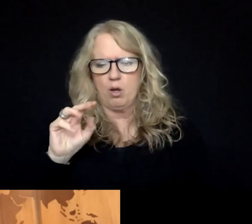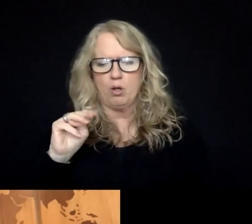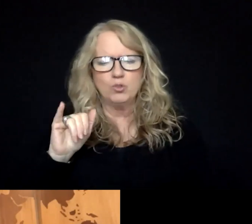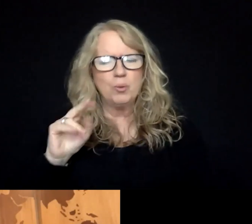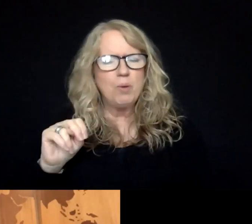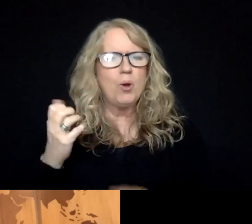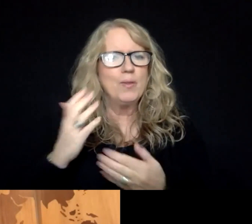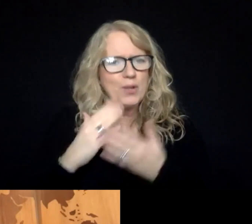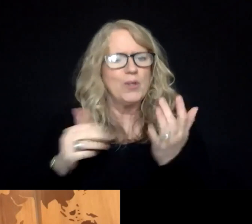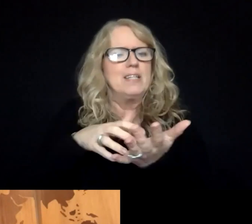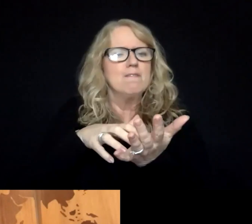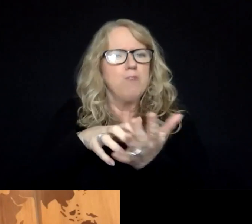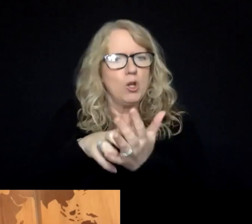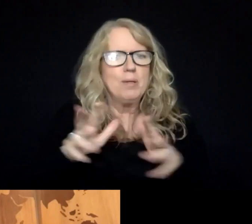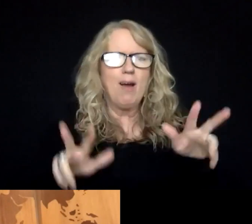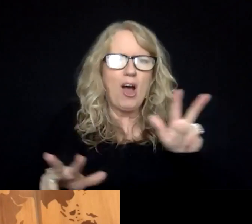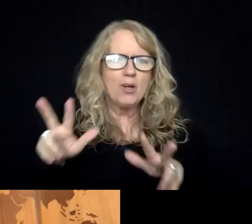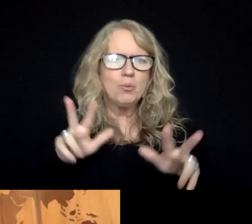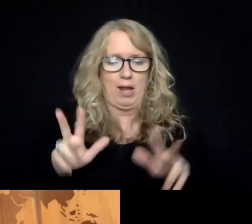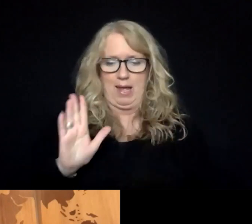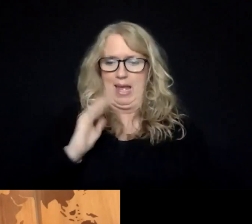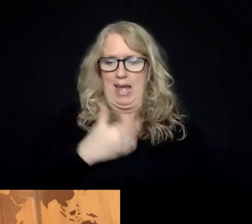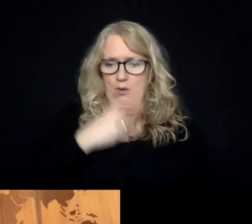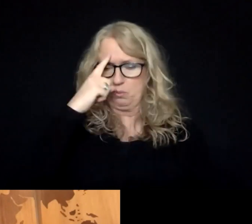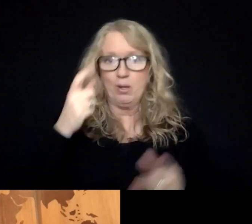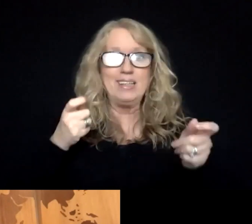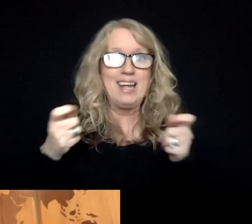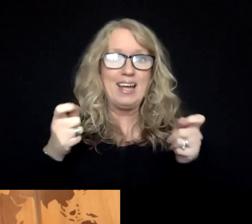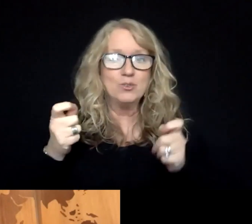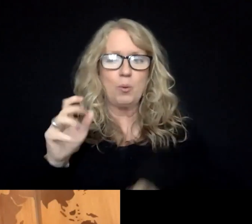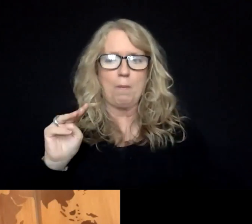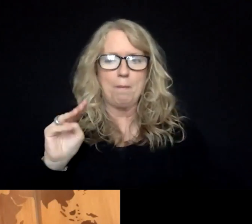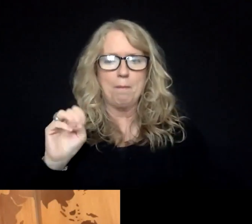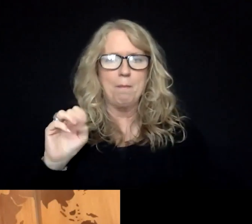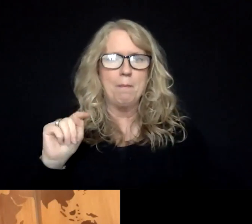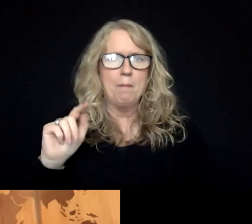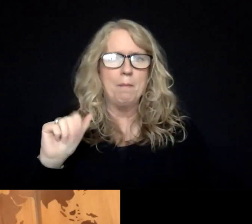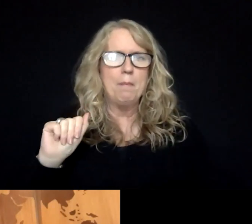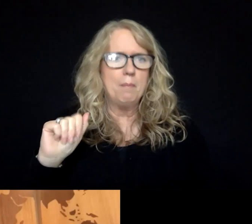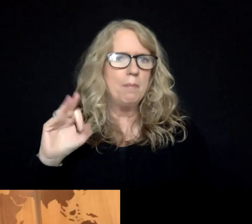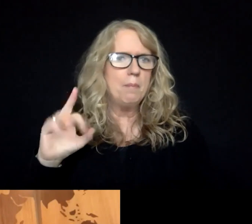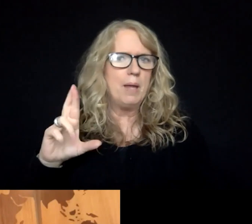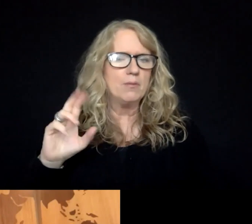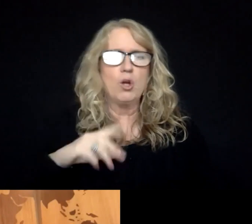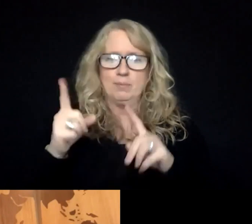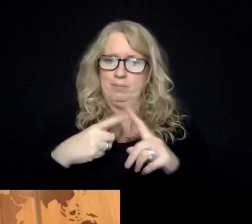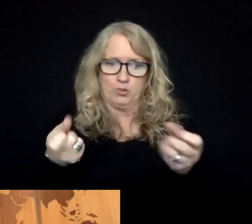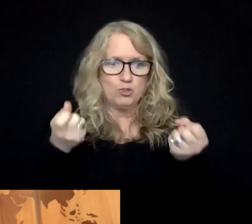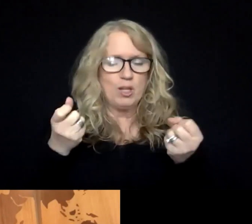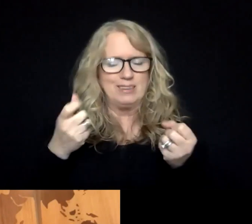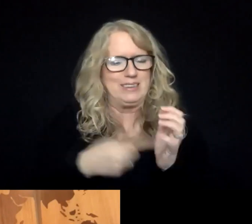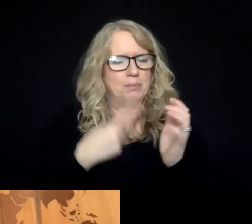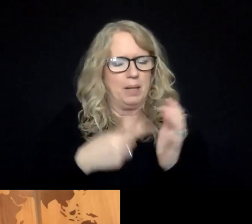bit of vulnerability, which is how our brains handle metaphors. Which is we have a whole lot of